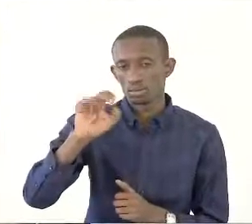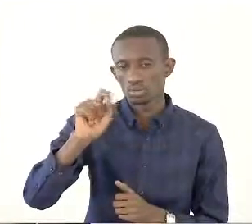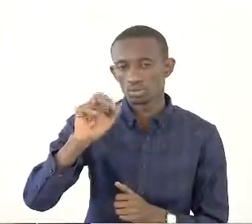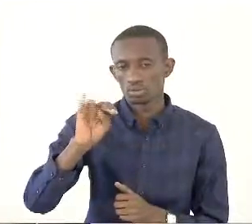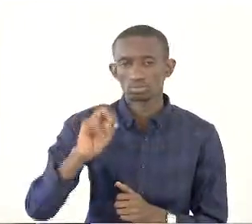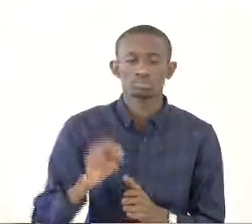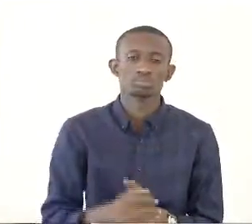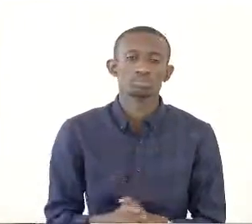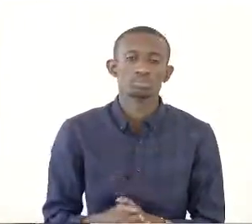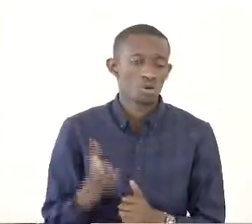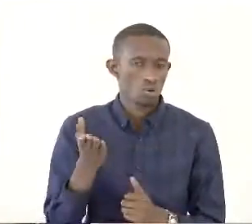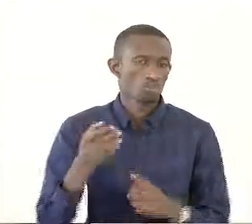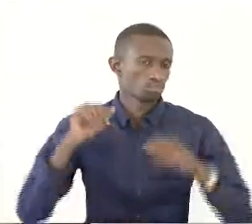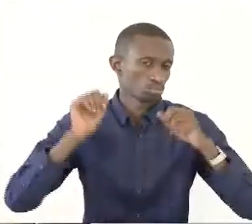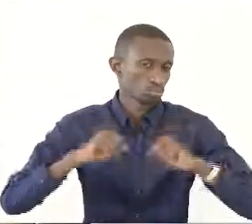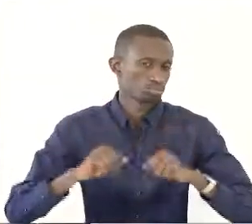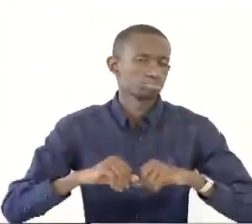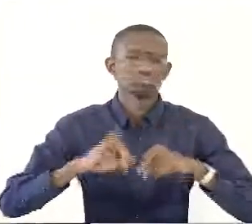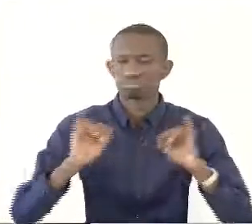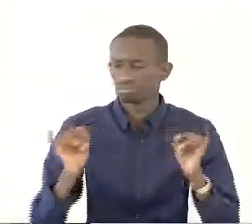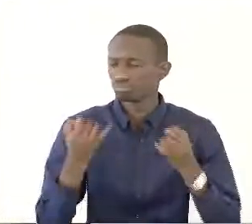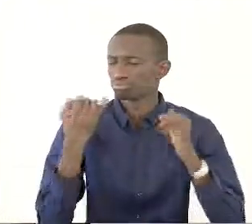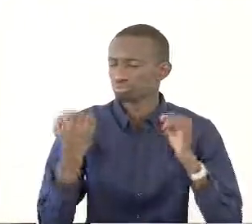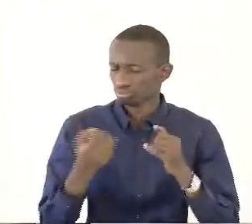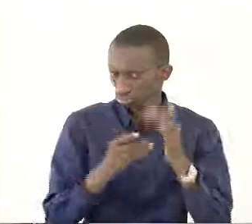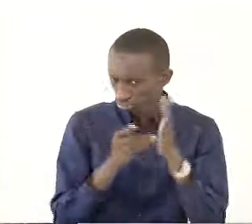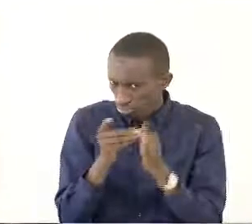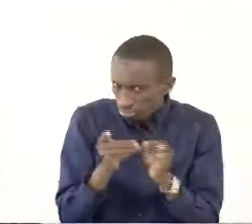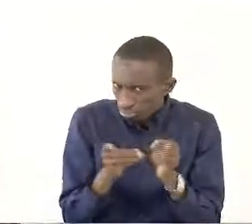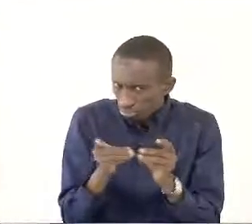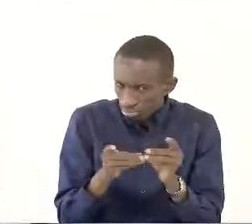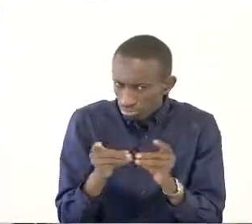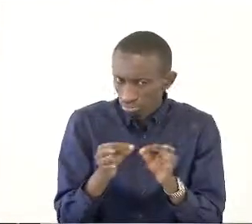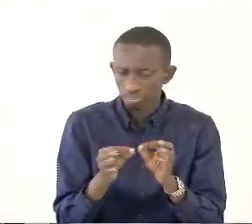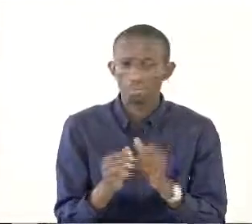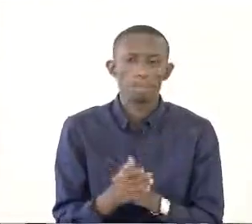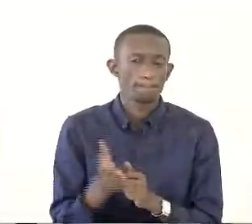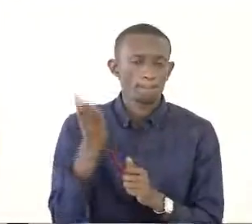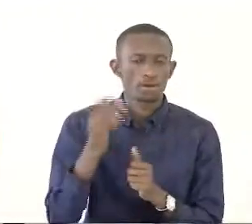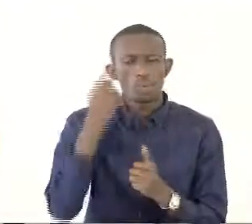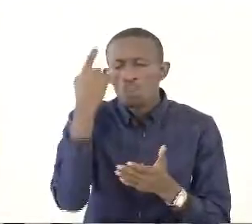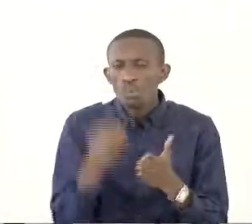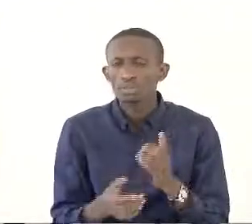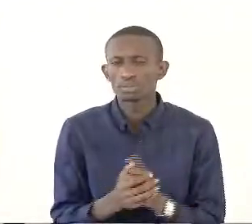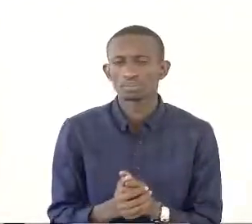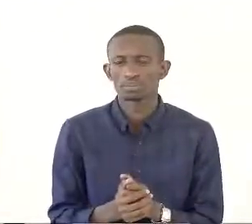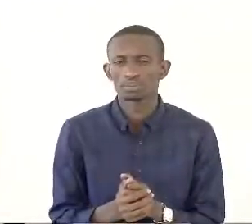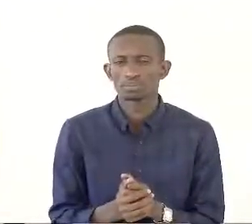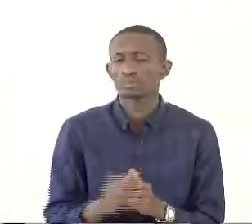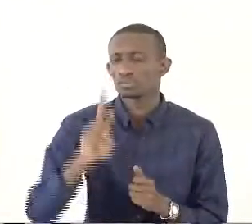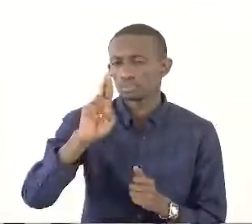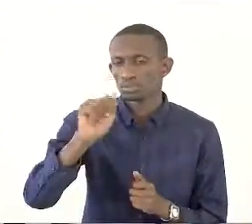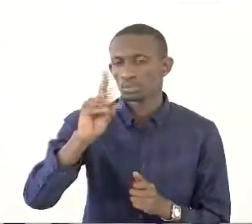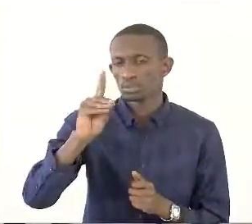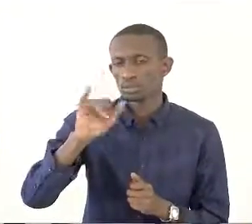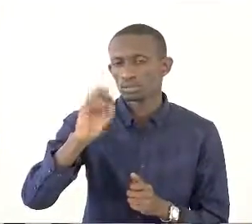Now we can try to define what is this radiation detector, okay? So a radiation detector